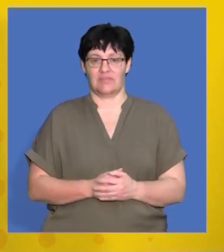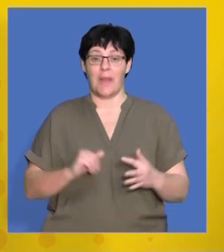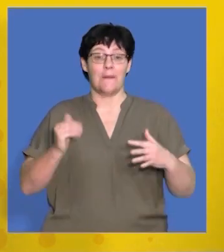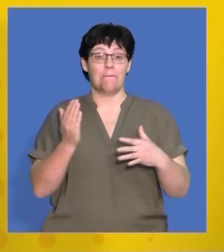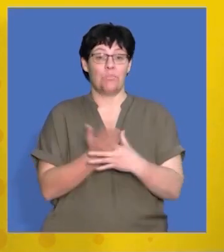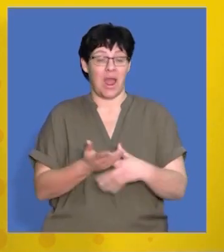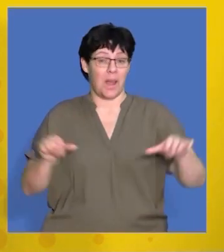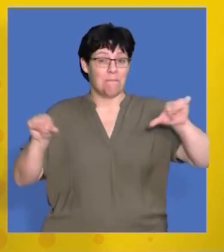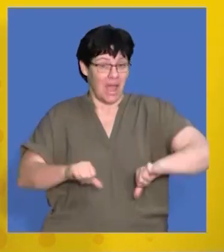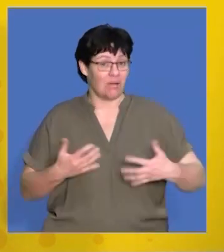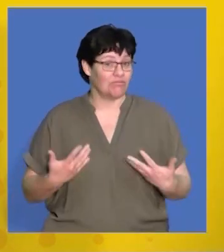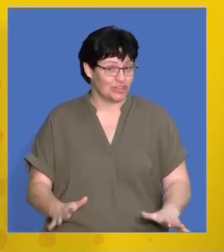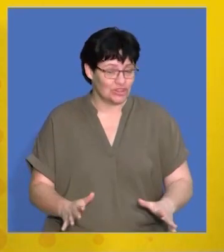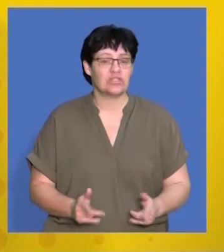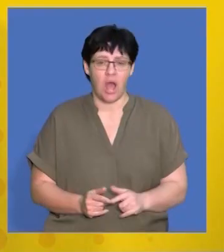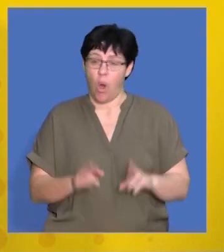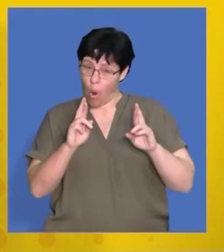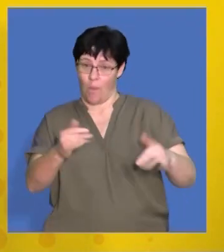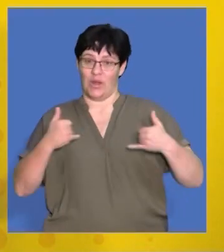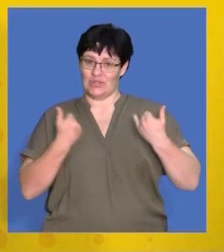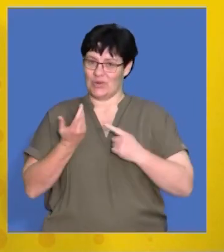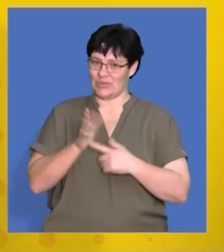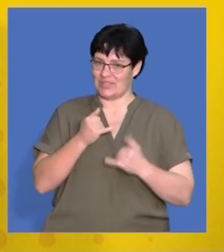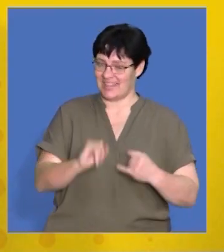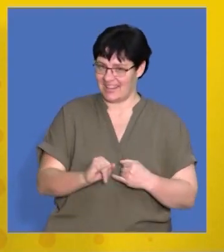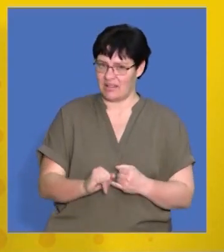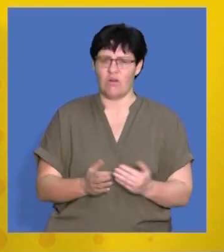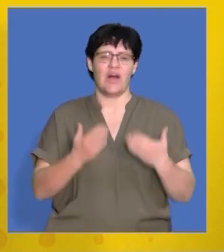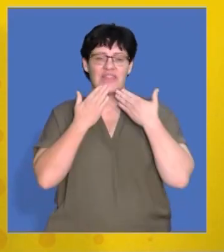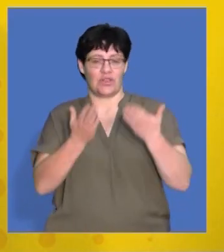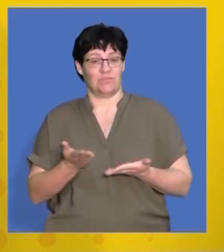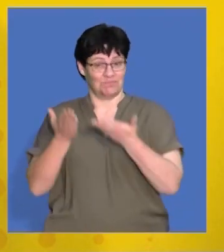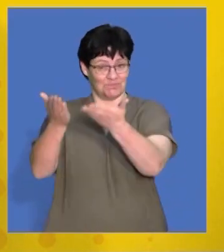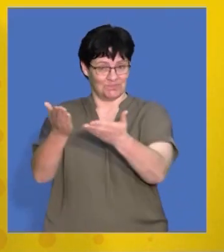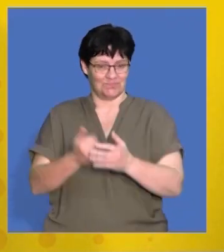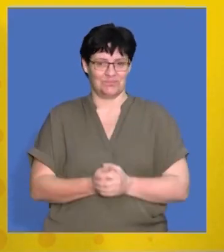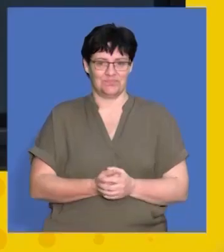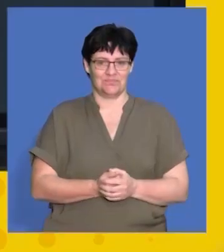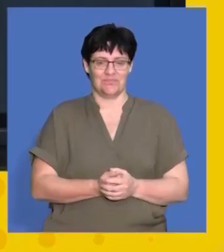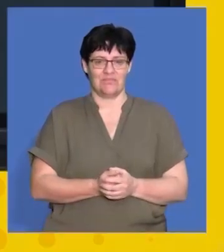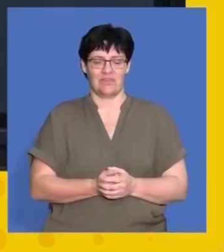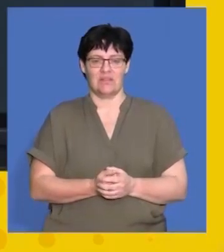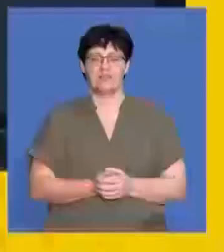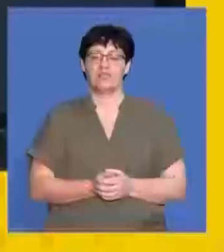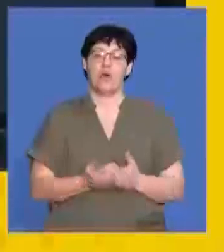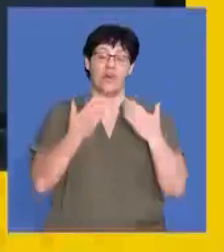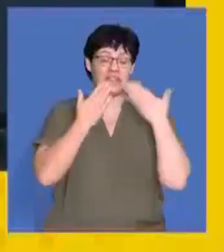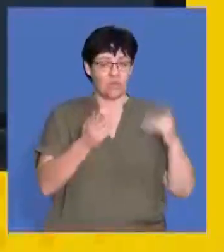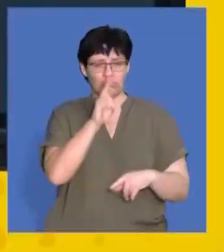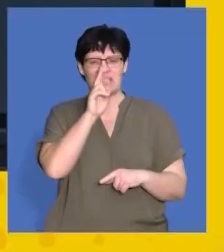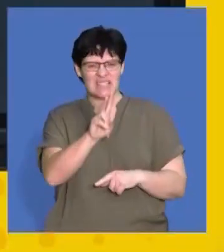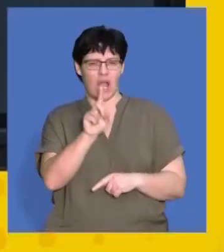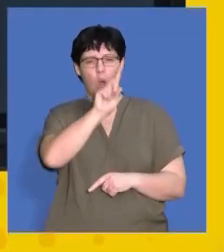We're back from the break, Matrix, and I hope you're still enjoying the show. Thank you so much, Hayley, and over to you. Thank you. So now let's see what